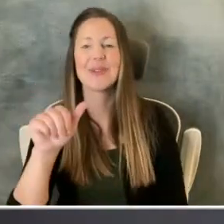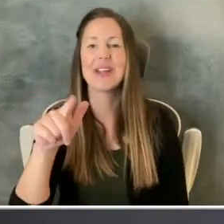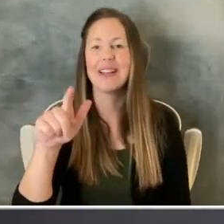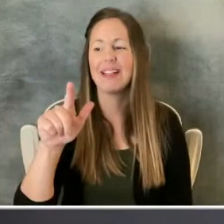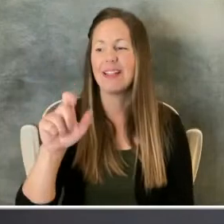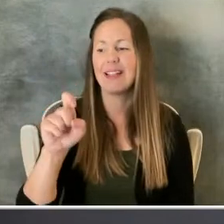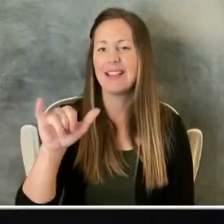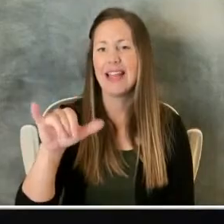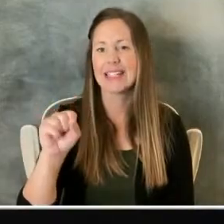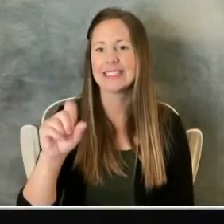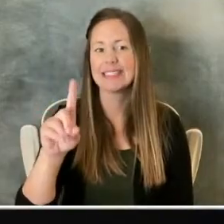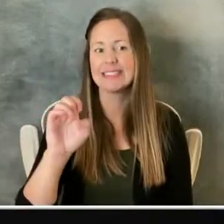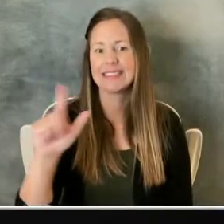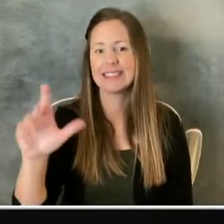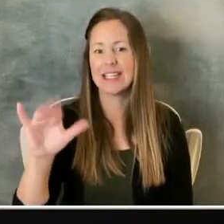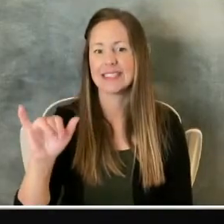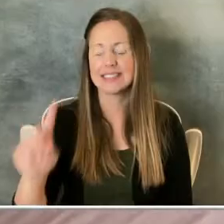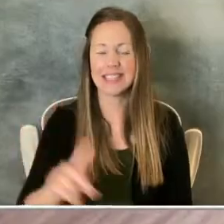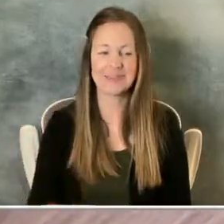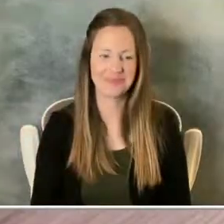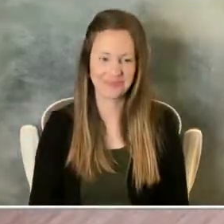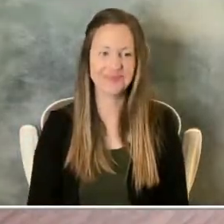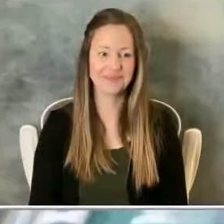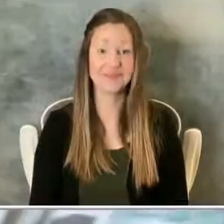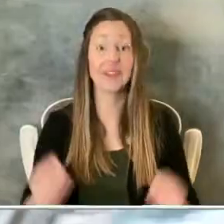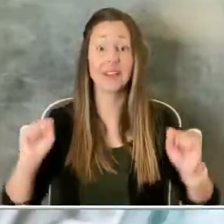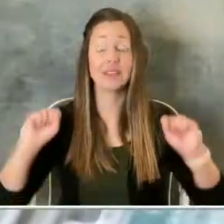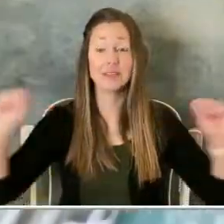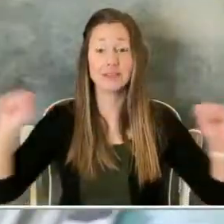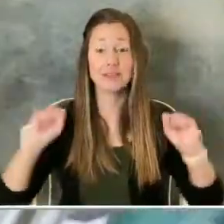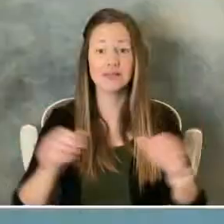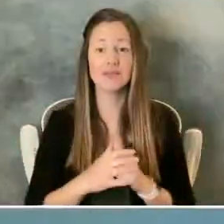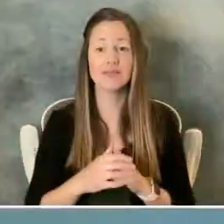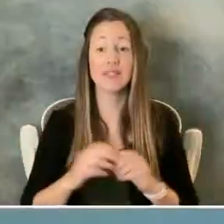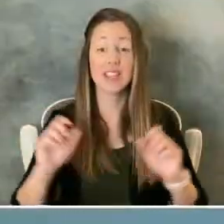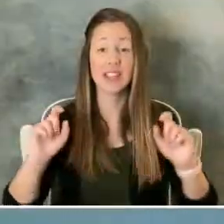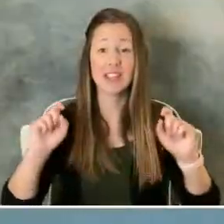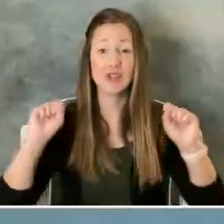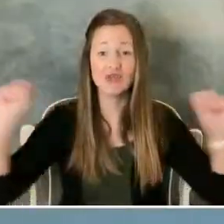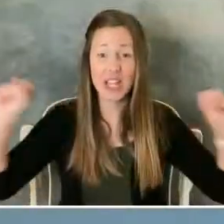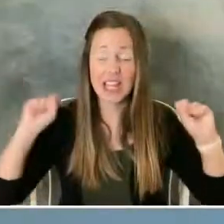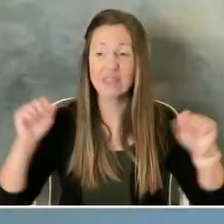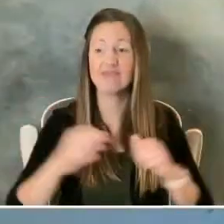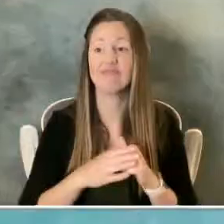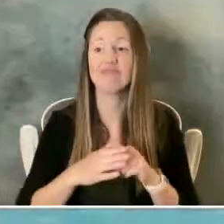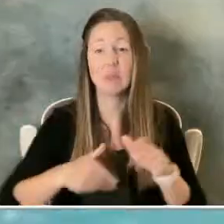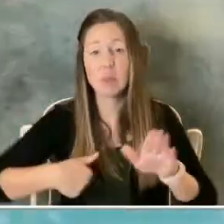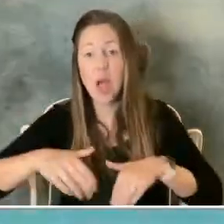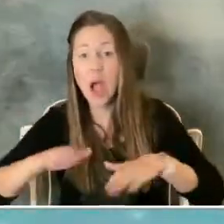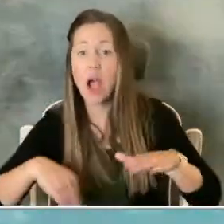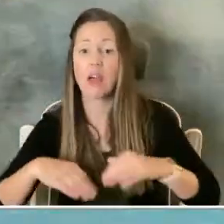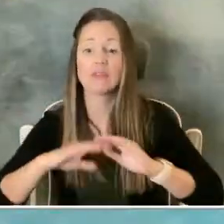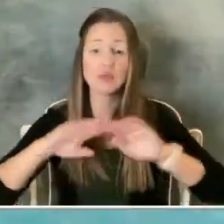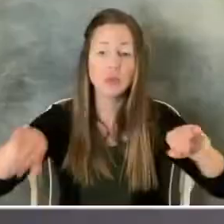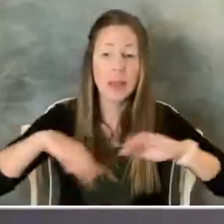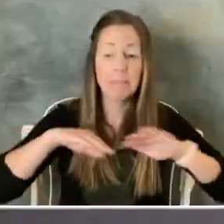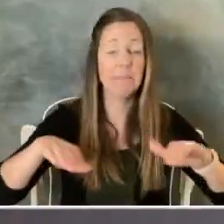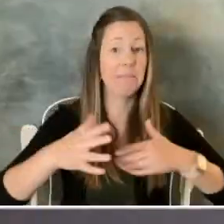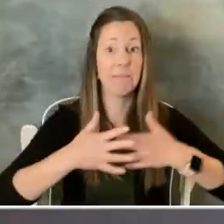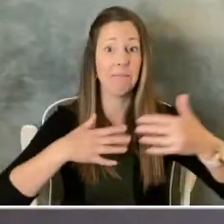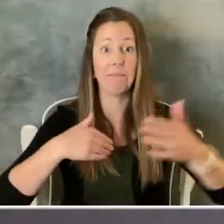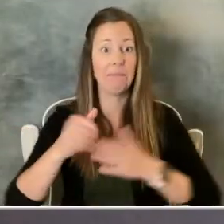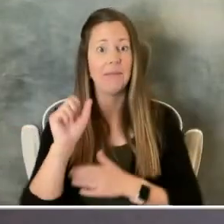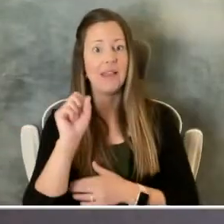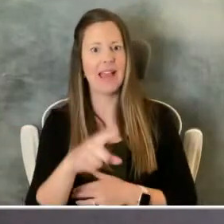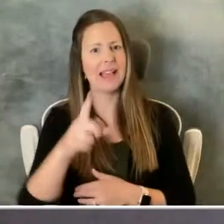Just getting warmed up. Whether it's the gym, the pavement, or the pool, ask these University of Kansas Health System healthcare workers